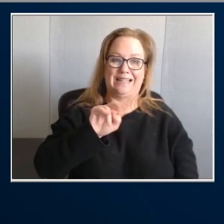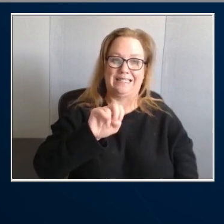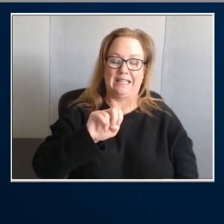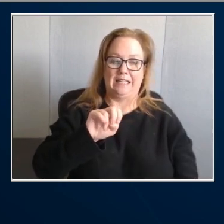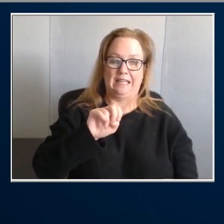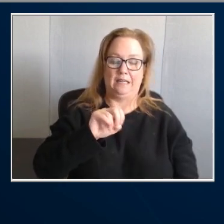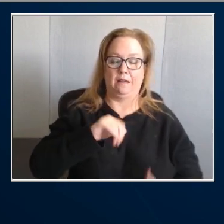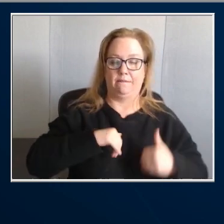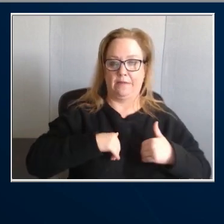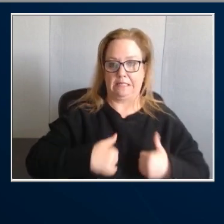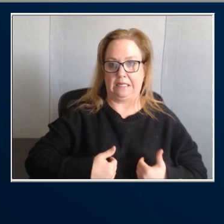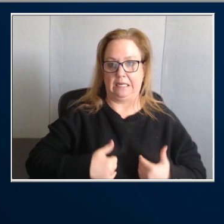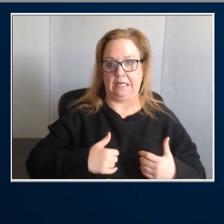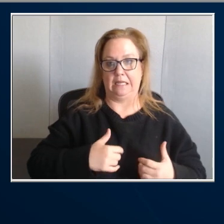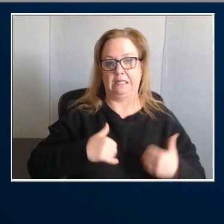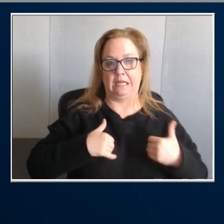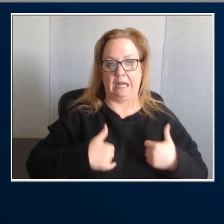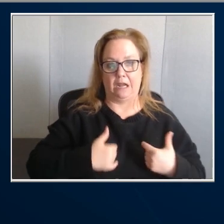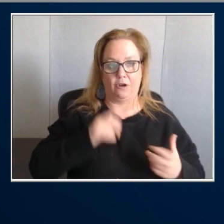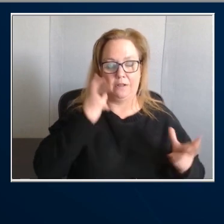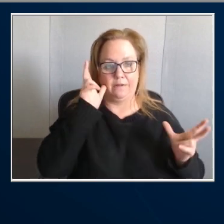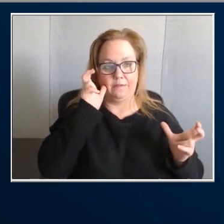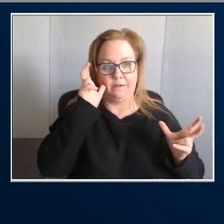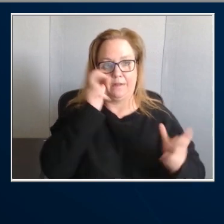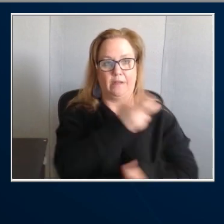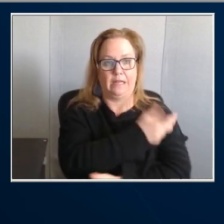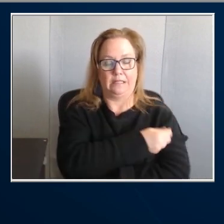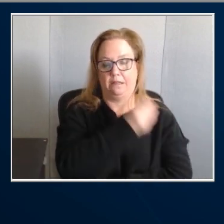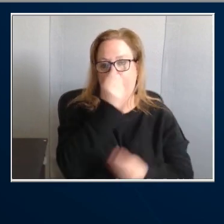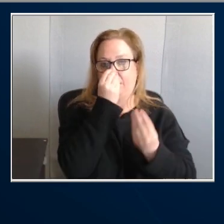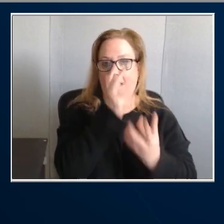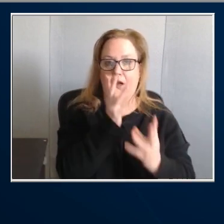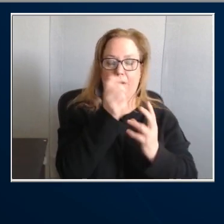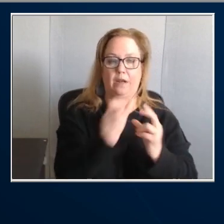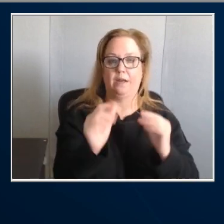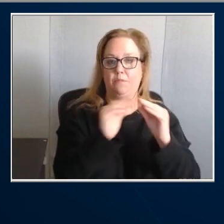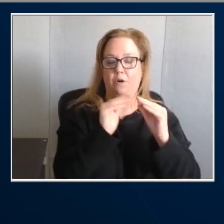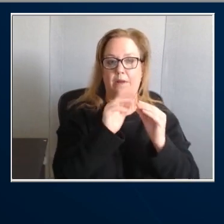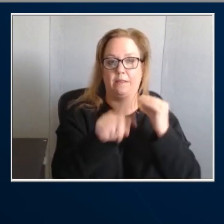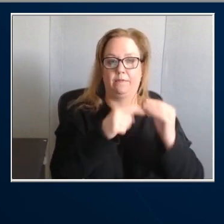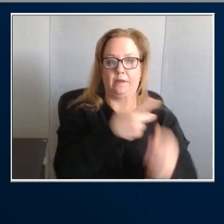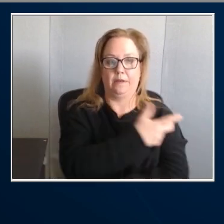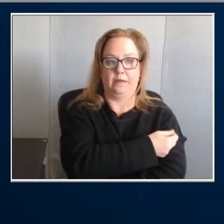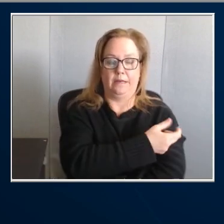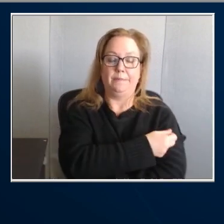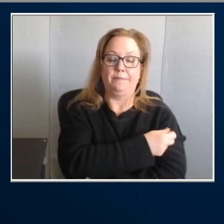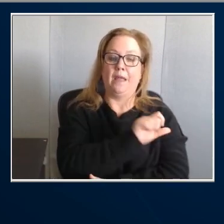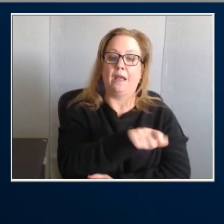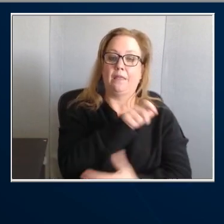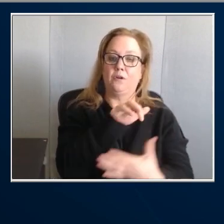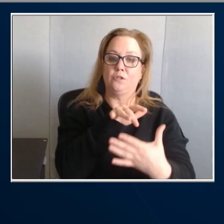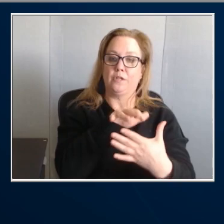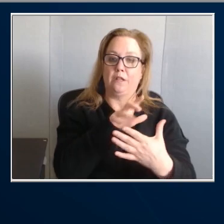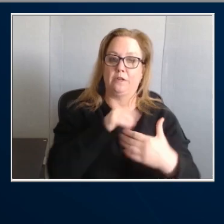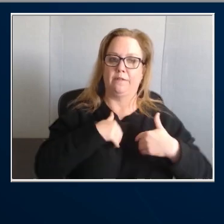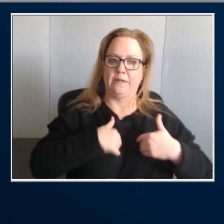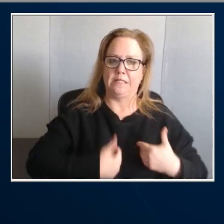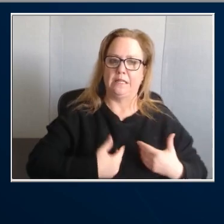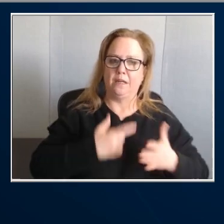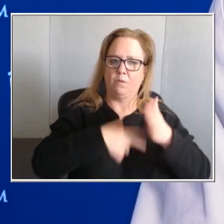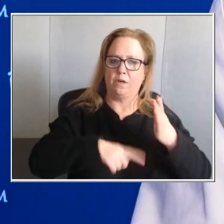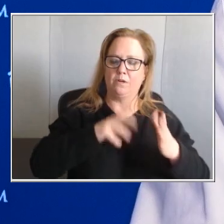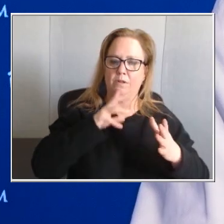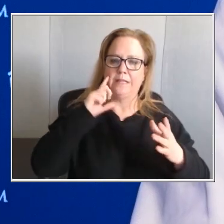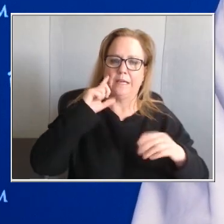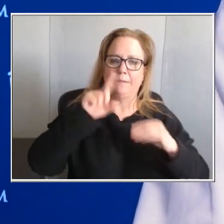about the vaccine. Yeah. They could care less about the vaccine. A new study looked at vaccine fatigue. Yeah. What do you make of that? Yeah, I